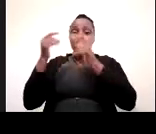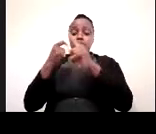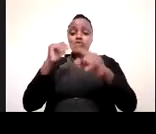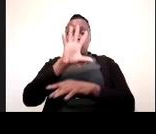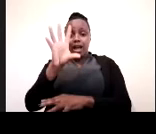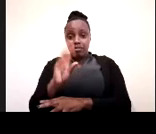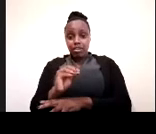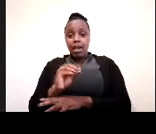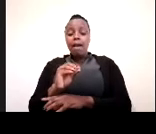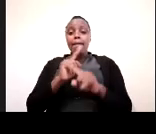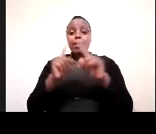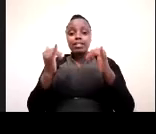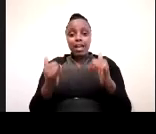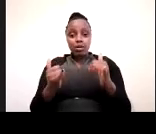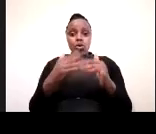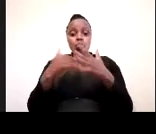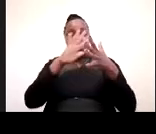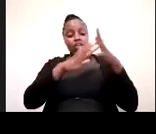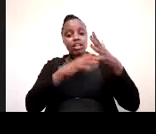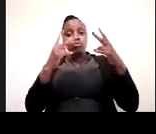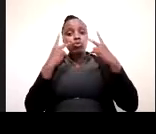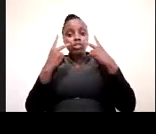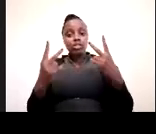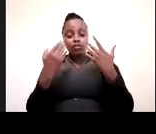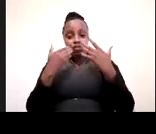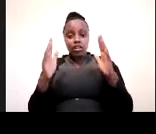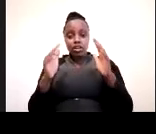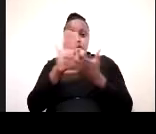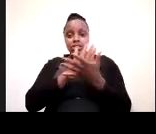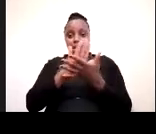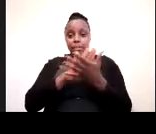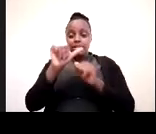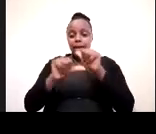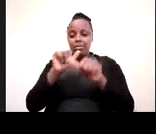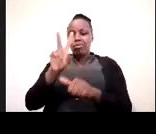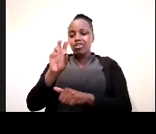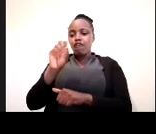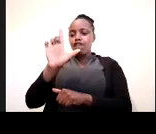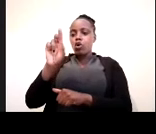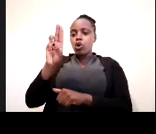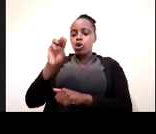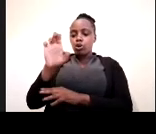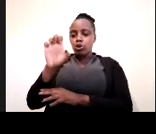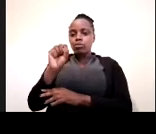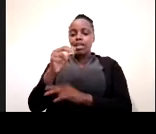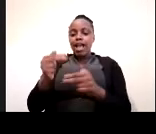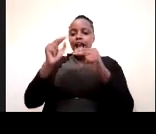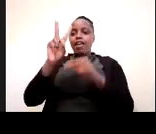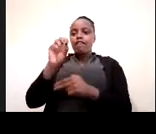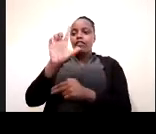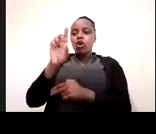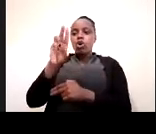but the tables that you saw earlier were looked at were based on volume, and they're not always high volume products. I mean, that, you